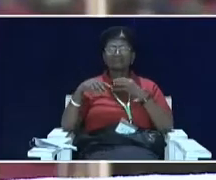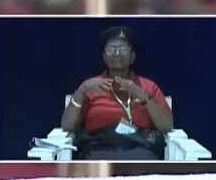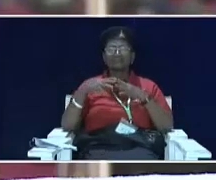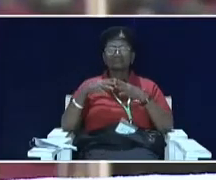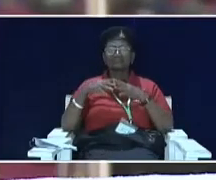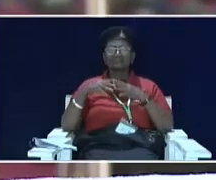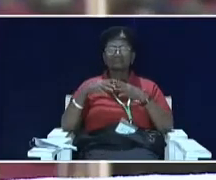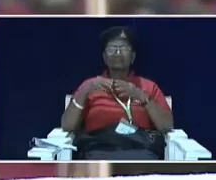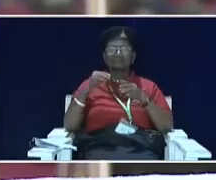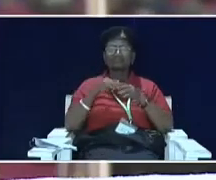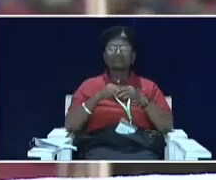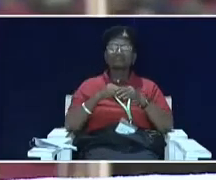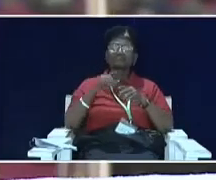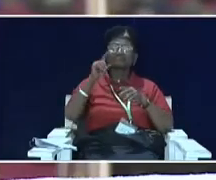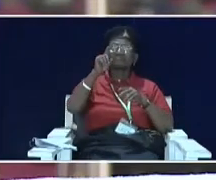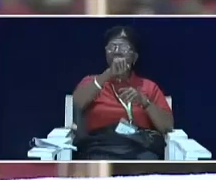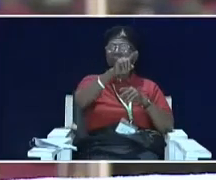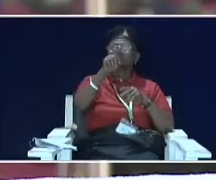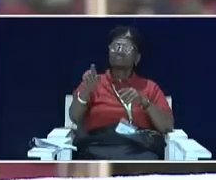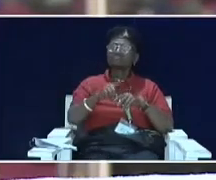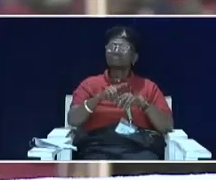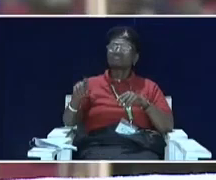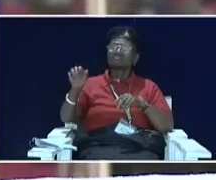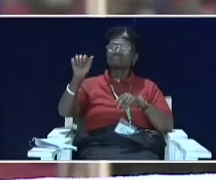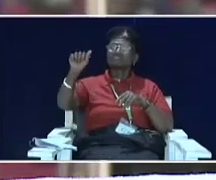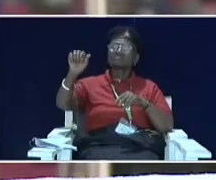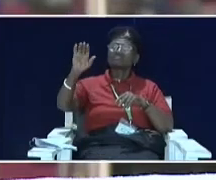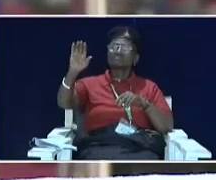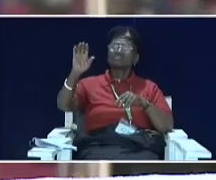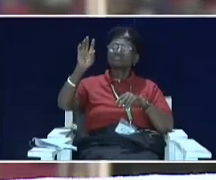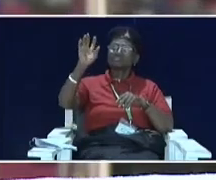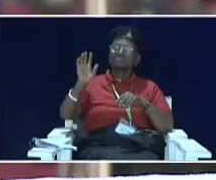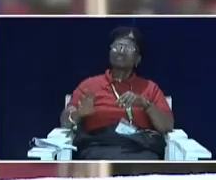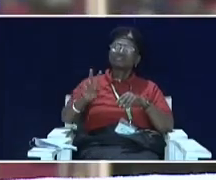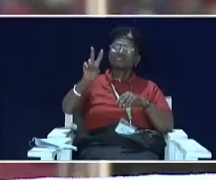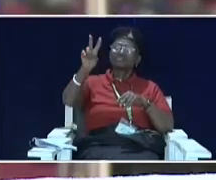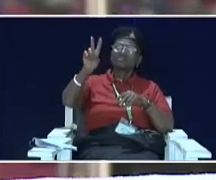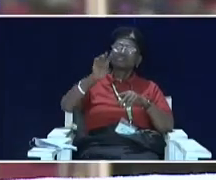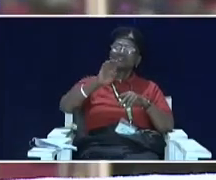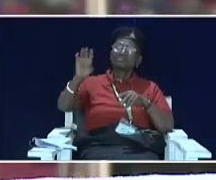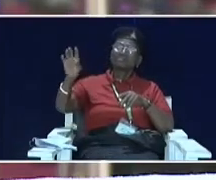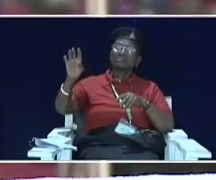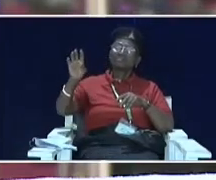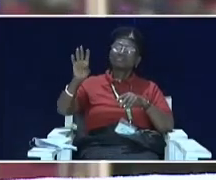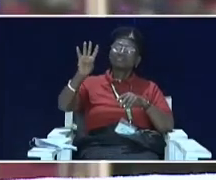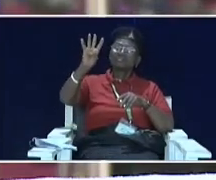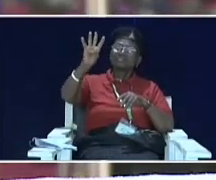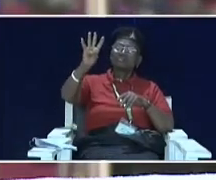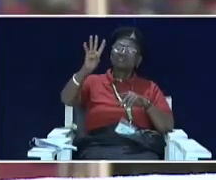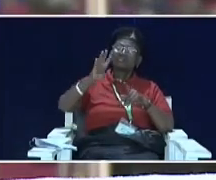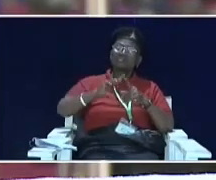In Zechariah chapter 2, verse 4 to 5, Zechariah chapter 2,